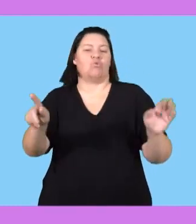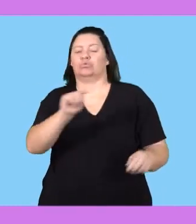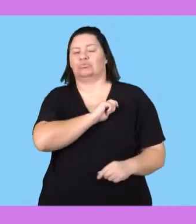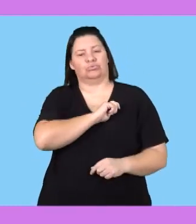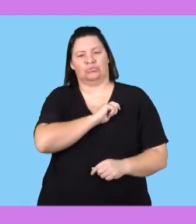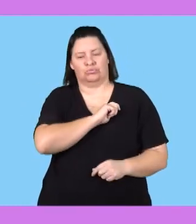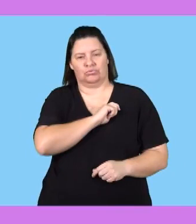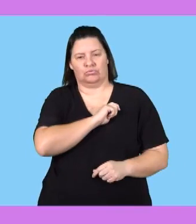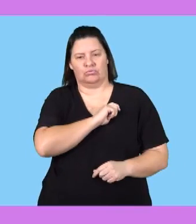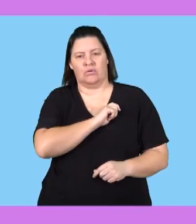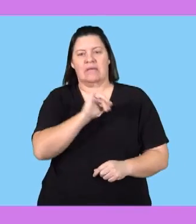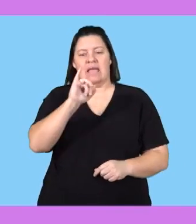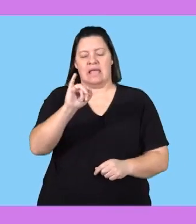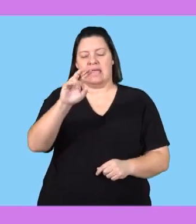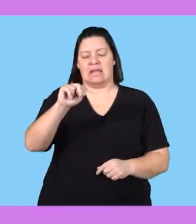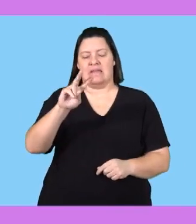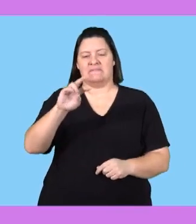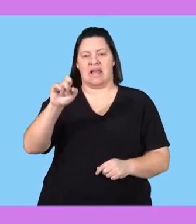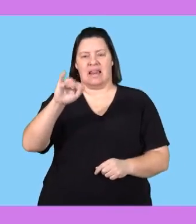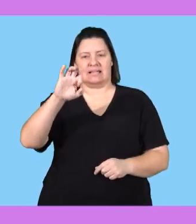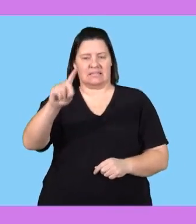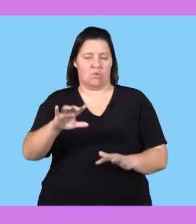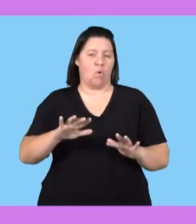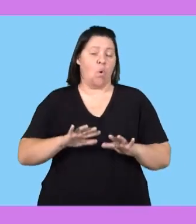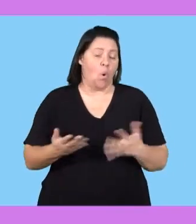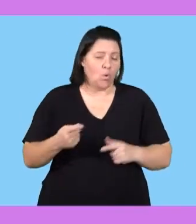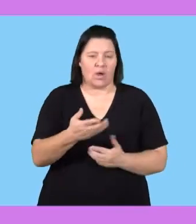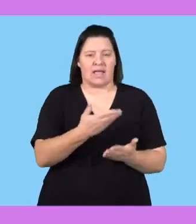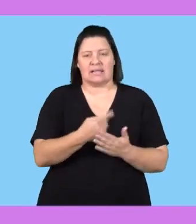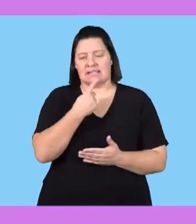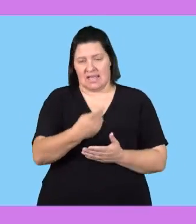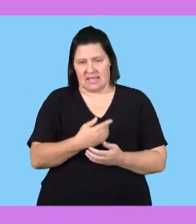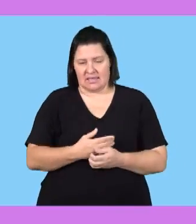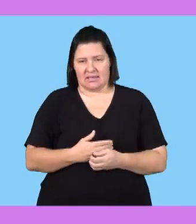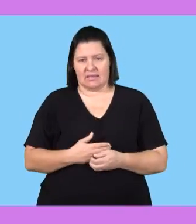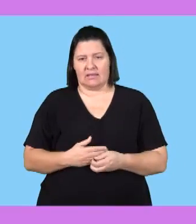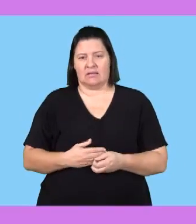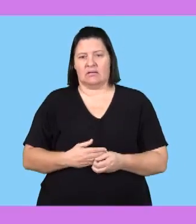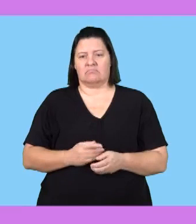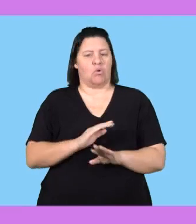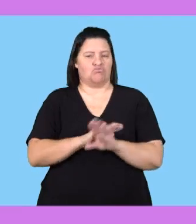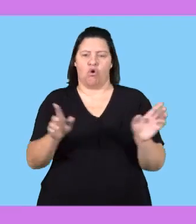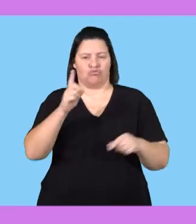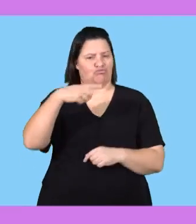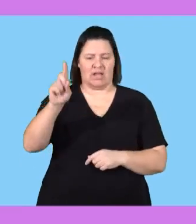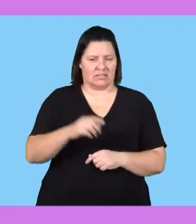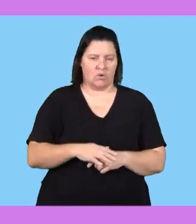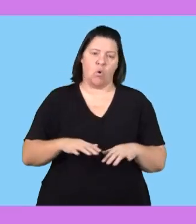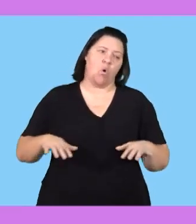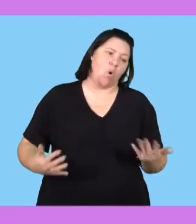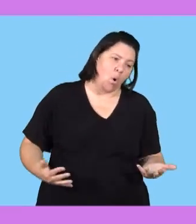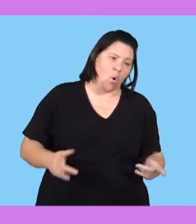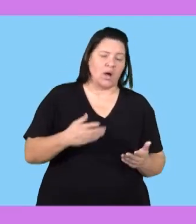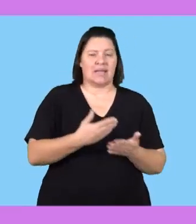say her claim is invalid, or you can say her claim is